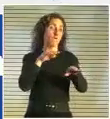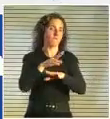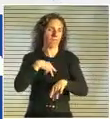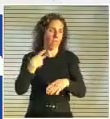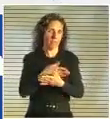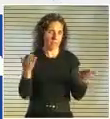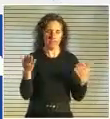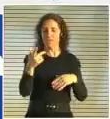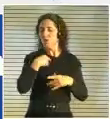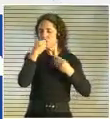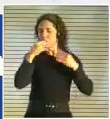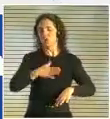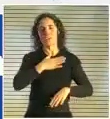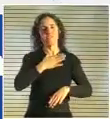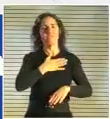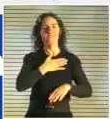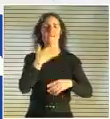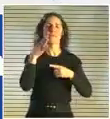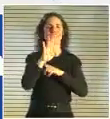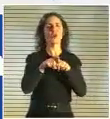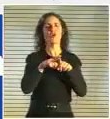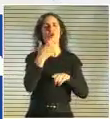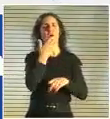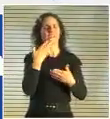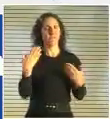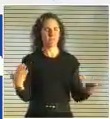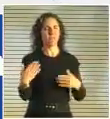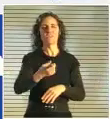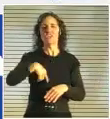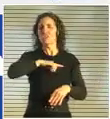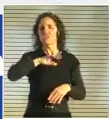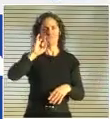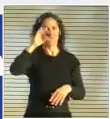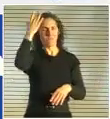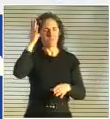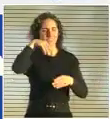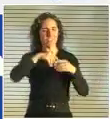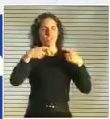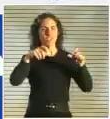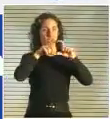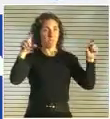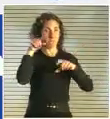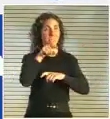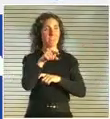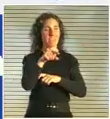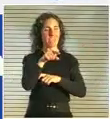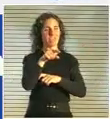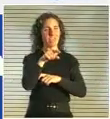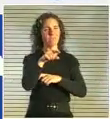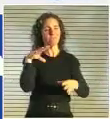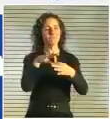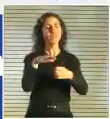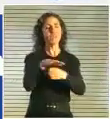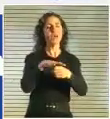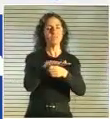a science business initiative in the seafood industry. It was started by scientists at the Stockholm